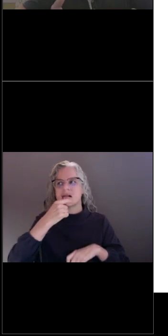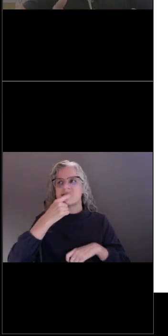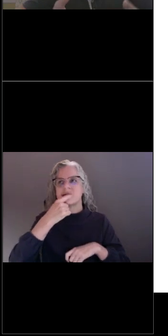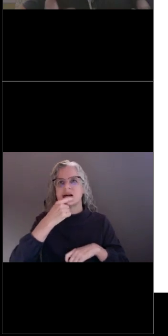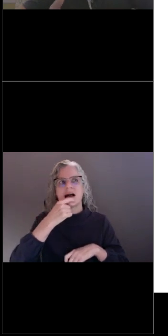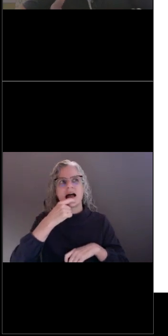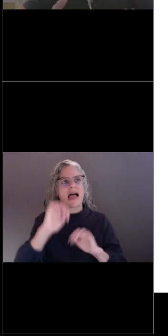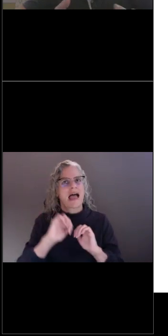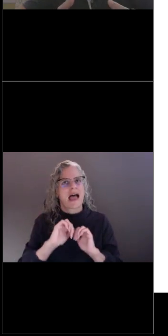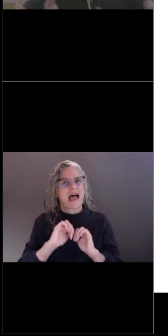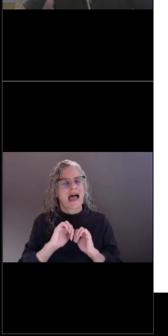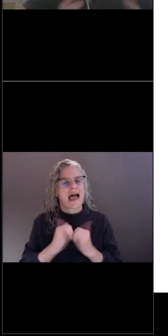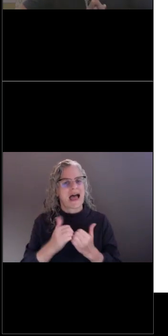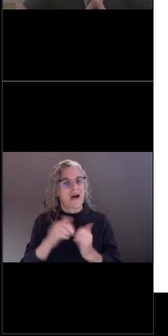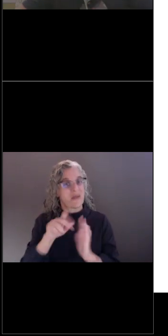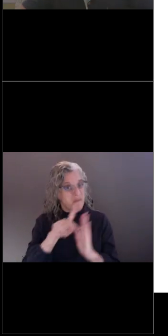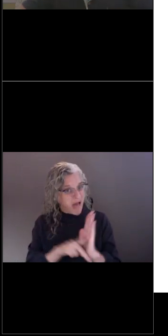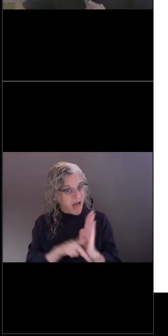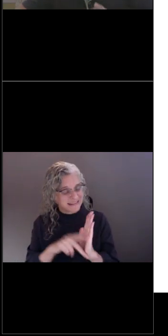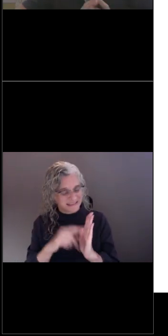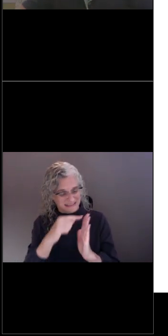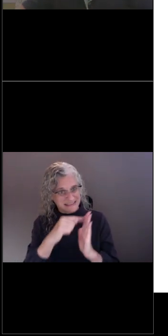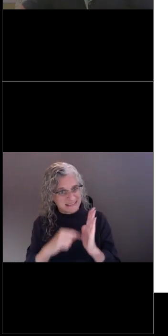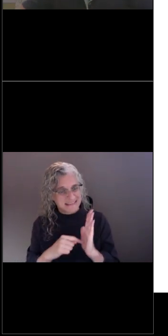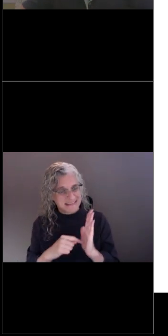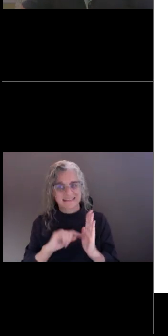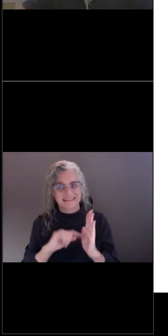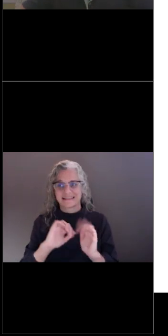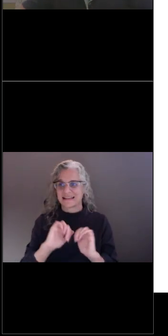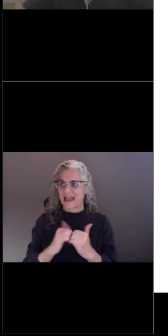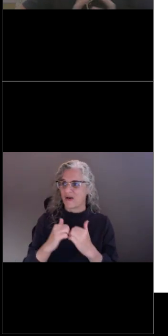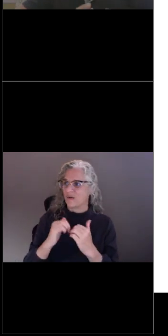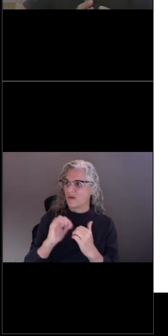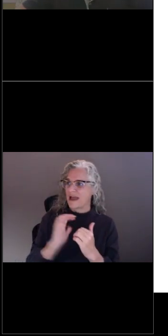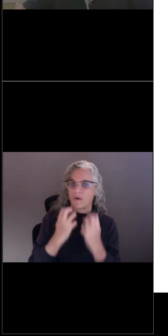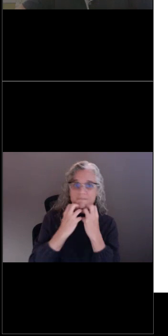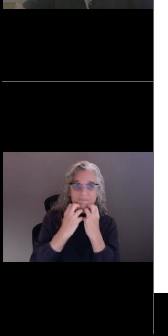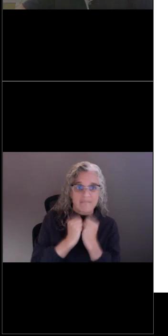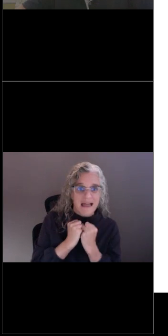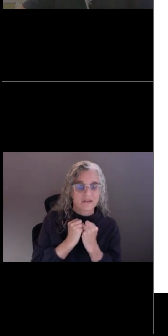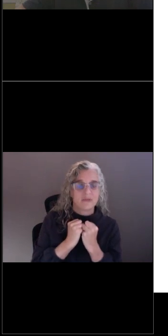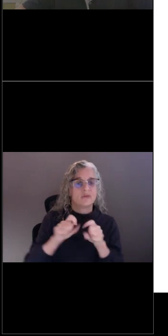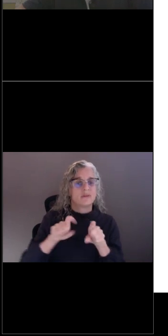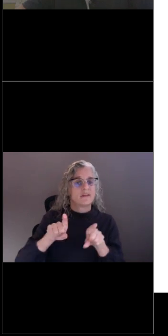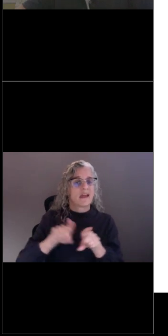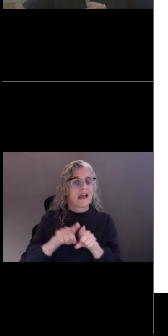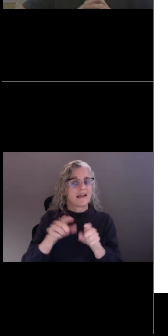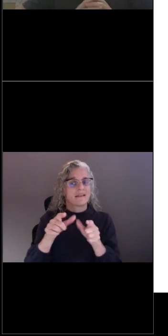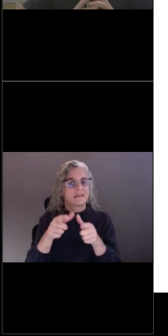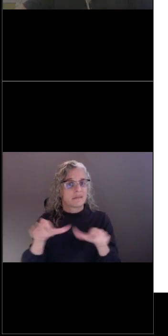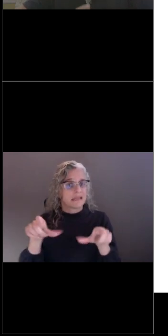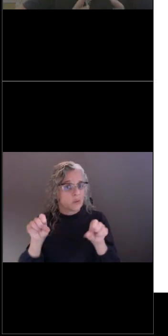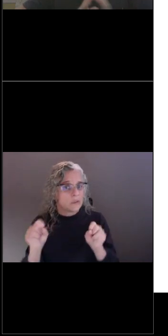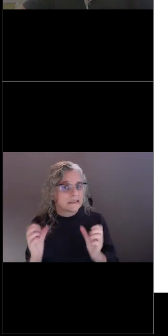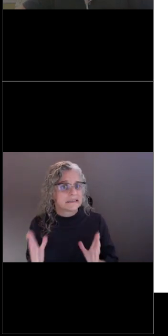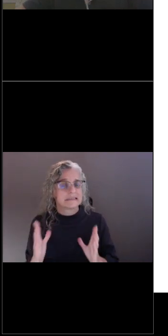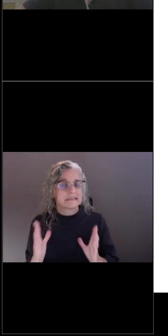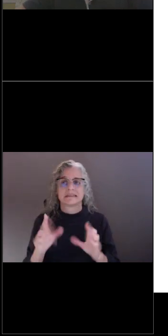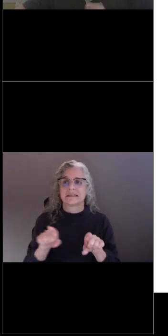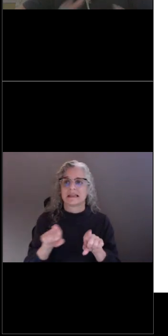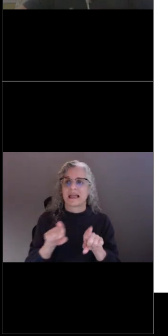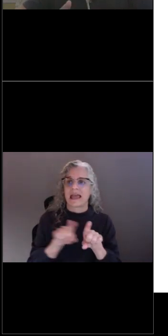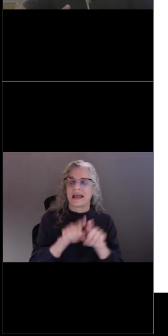how is our policy and our values as linguists, as academic programs, as